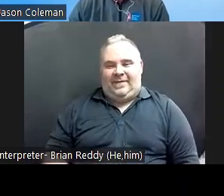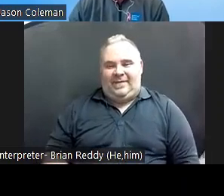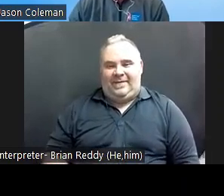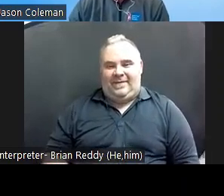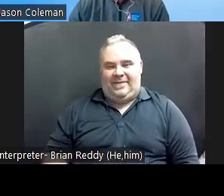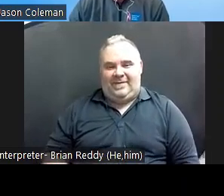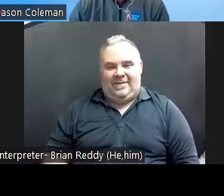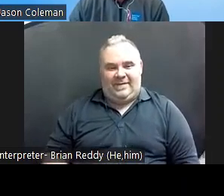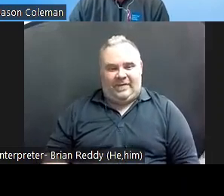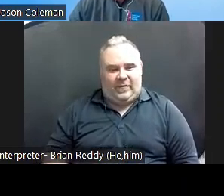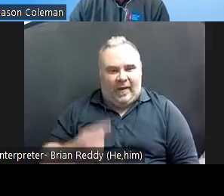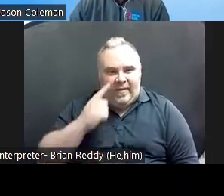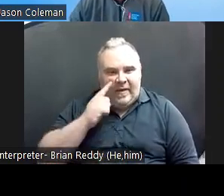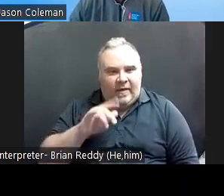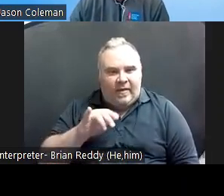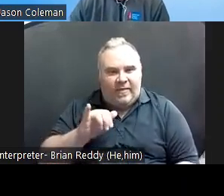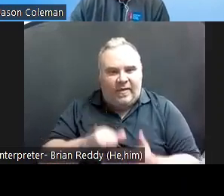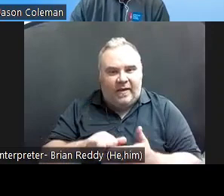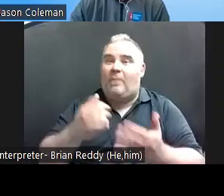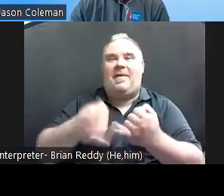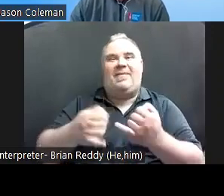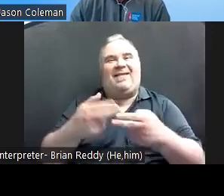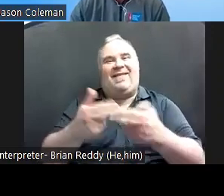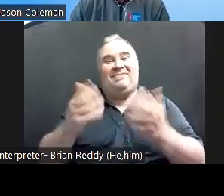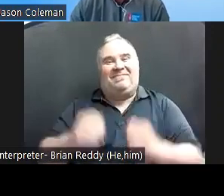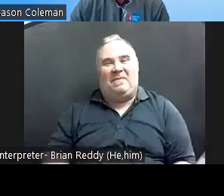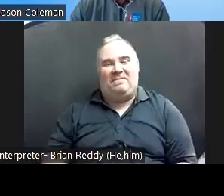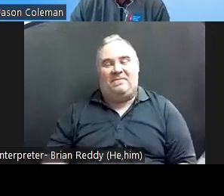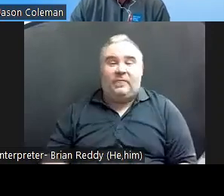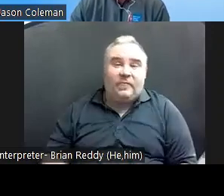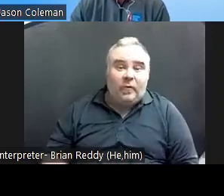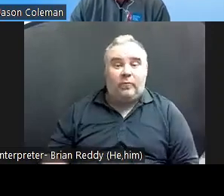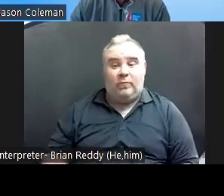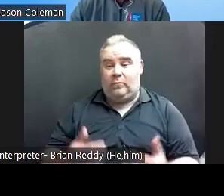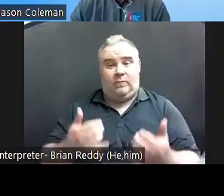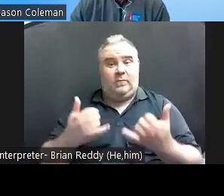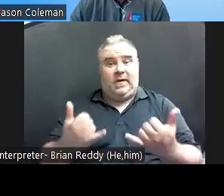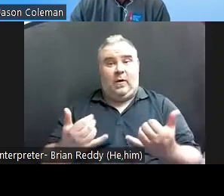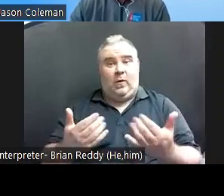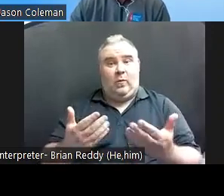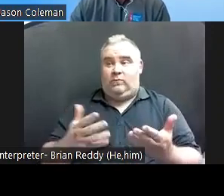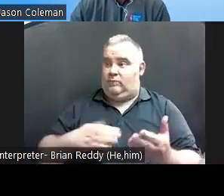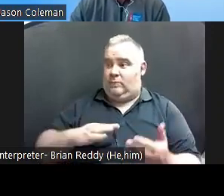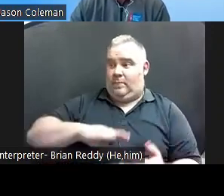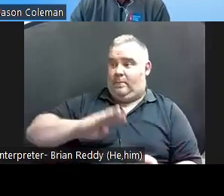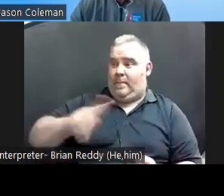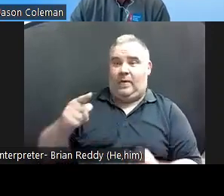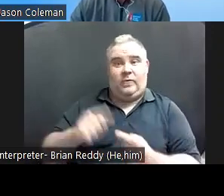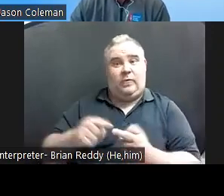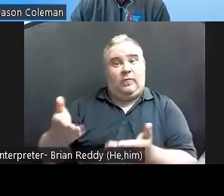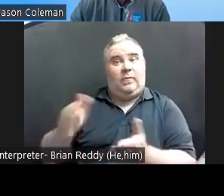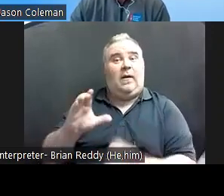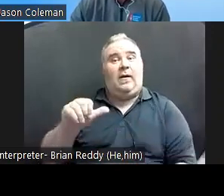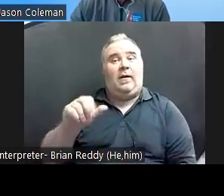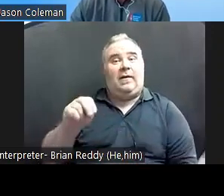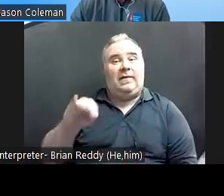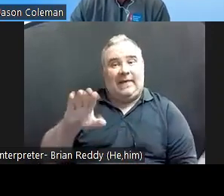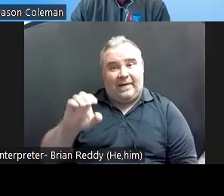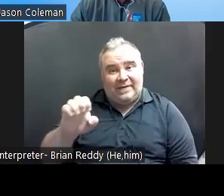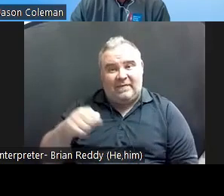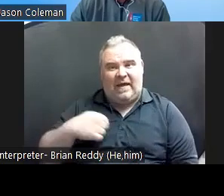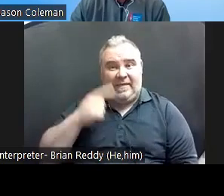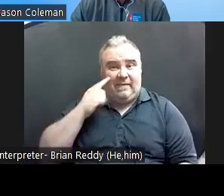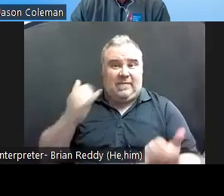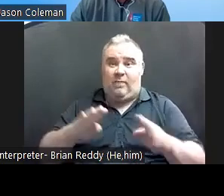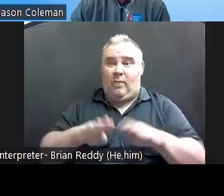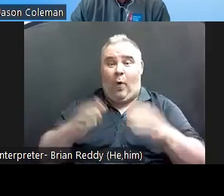I think that's my last slide. So with that, I'll turn it back over to Candice, and I think we're going to open